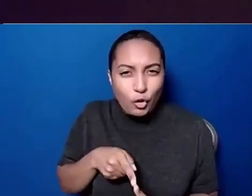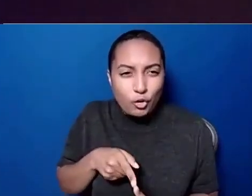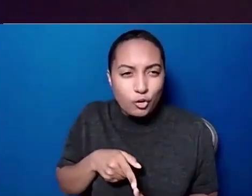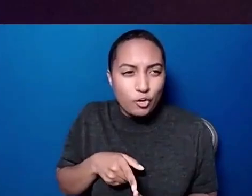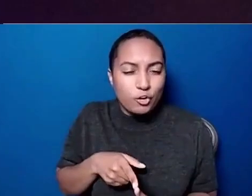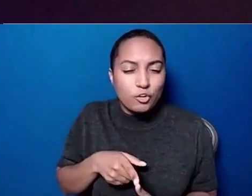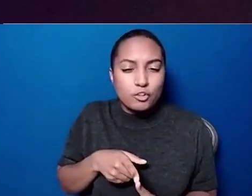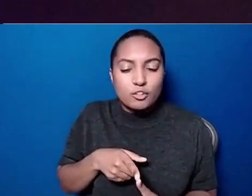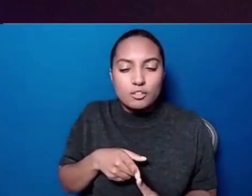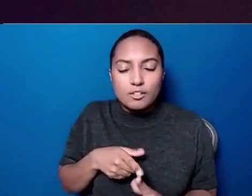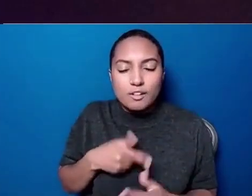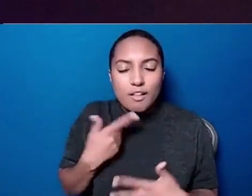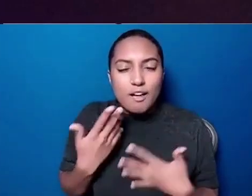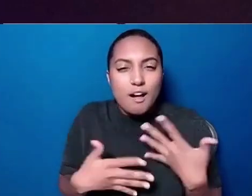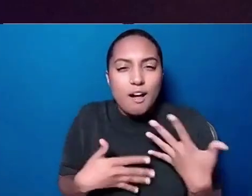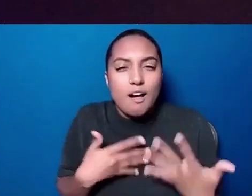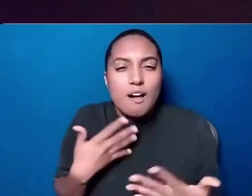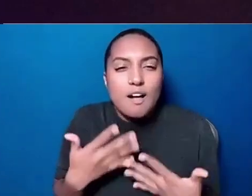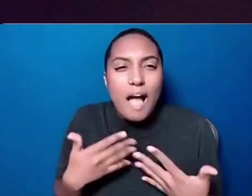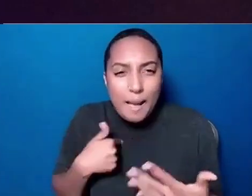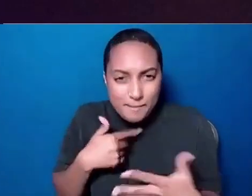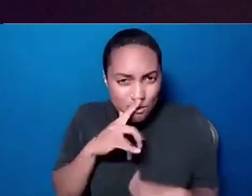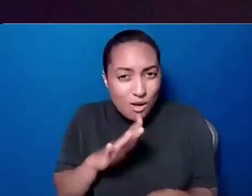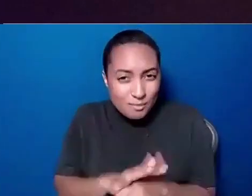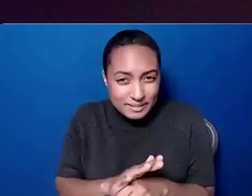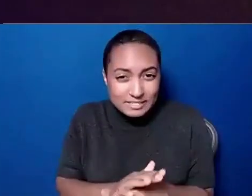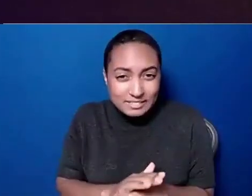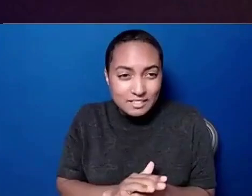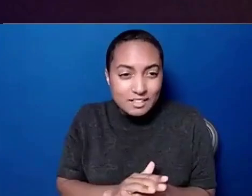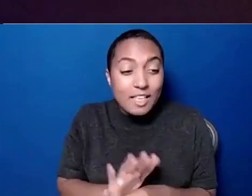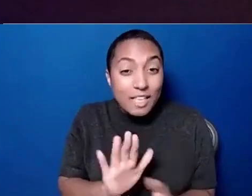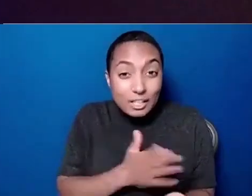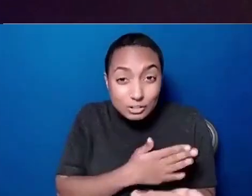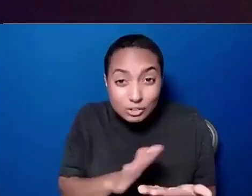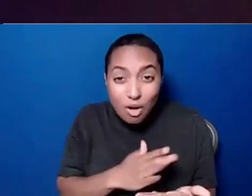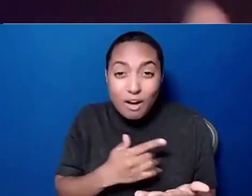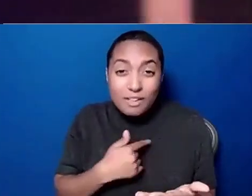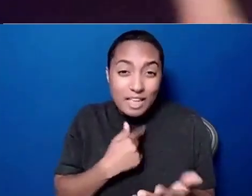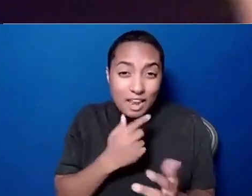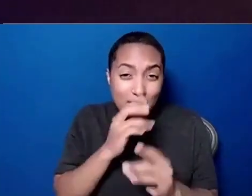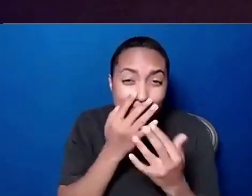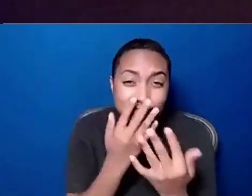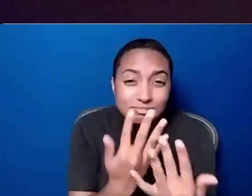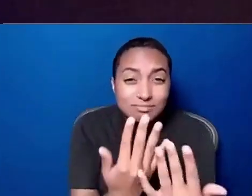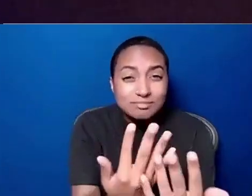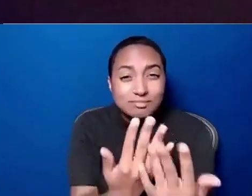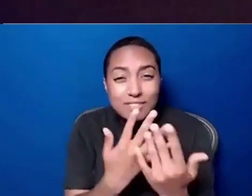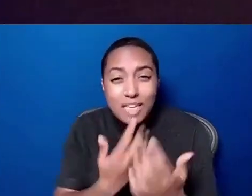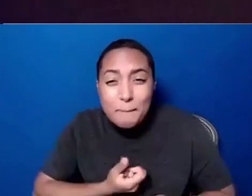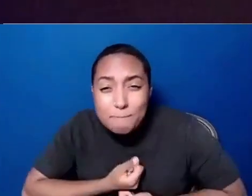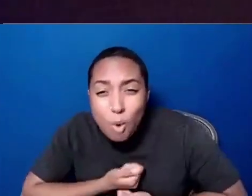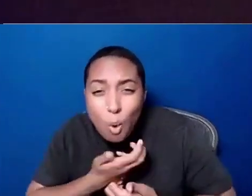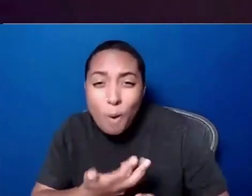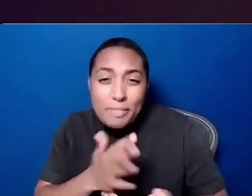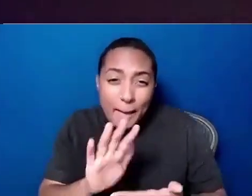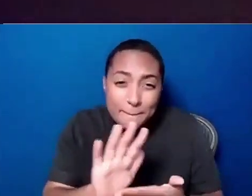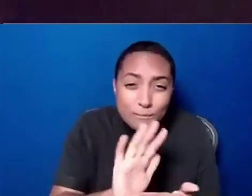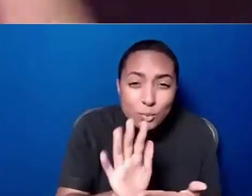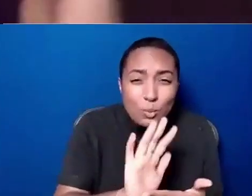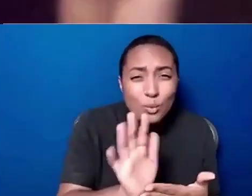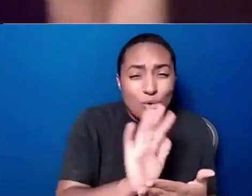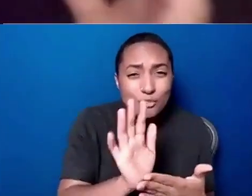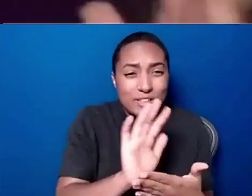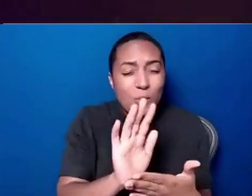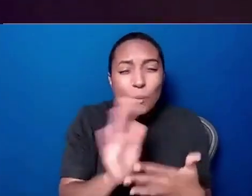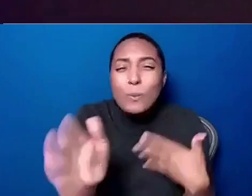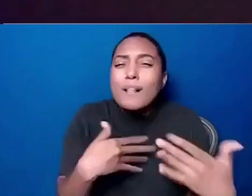I promise you, that song on repeat, that poem, that movie, that thing that helps you to locate, because